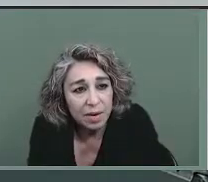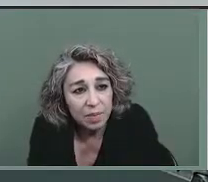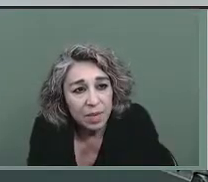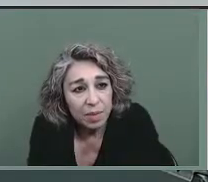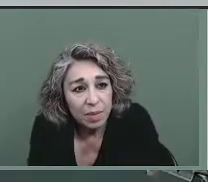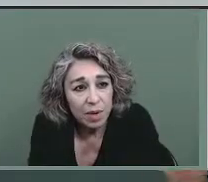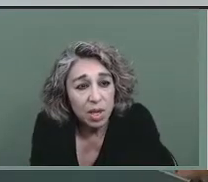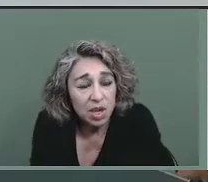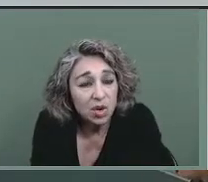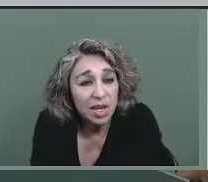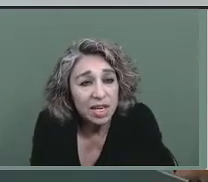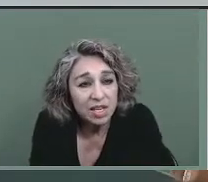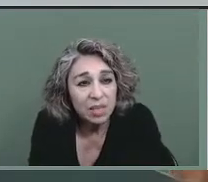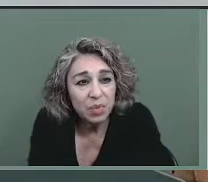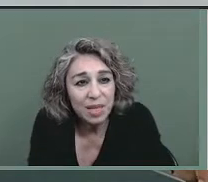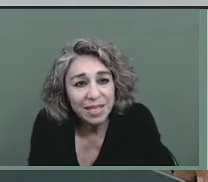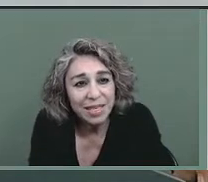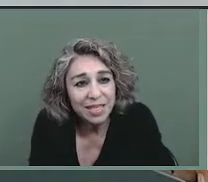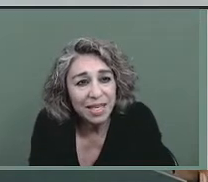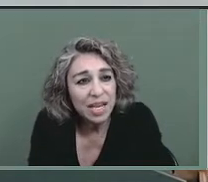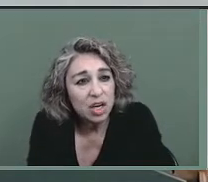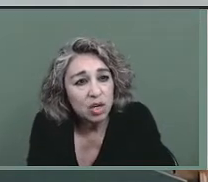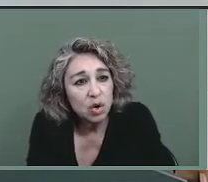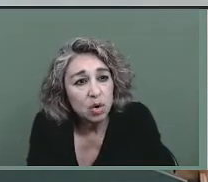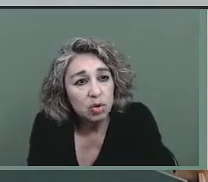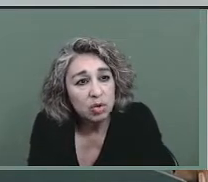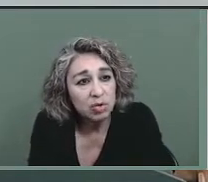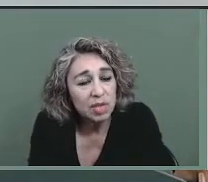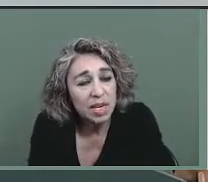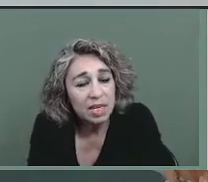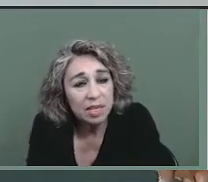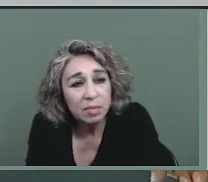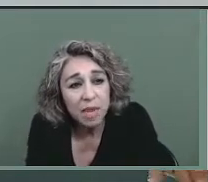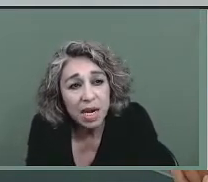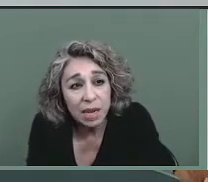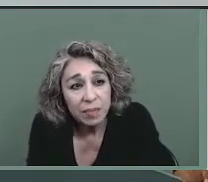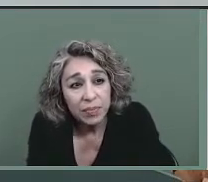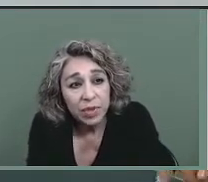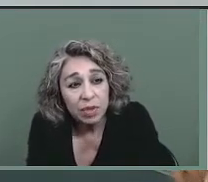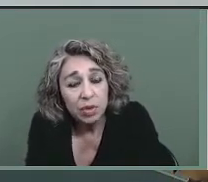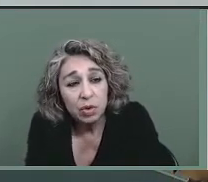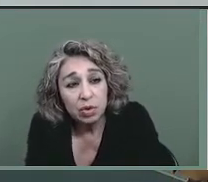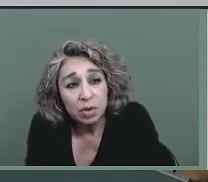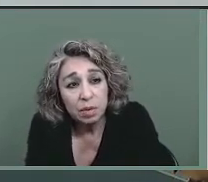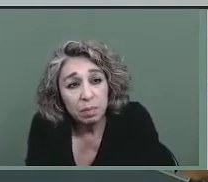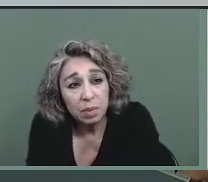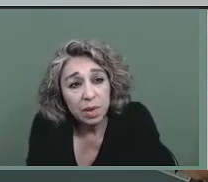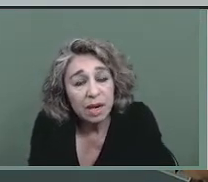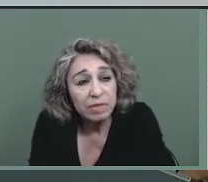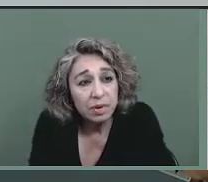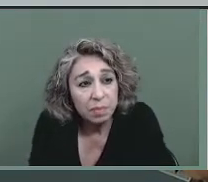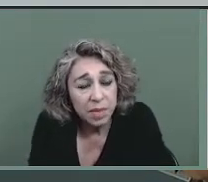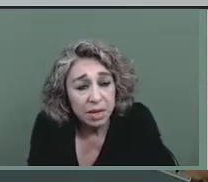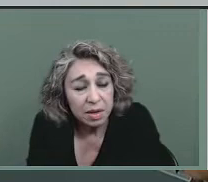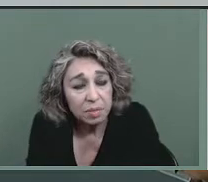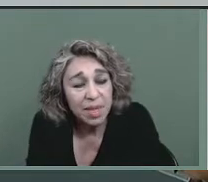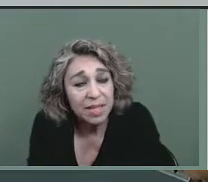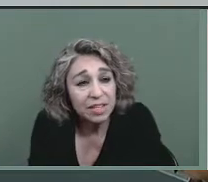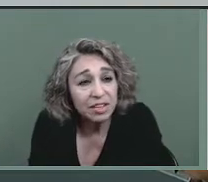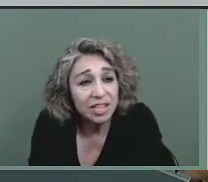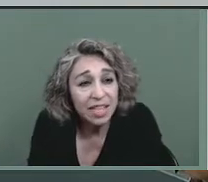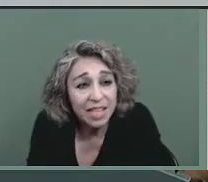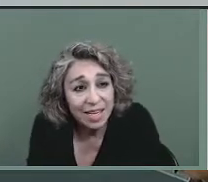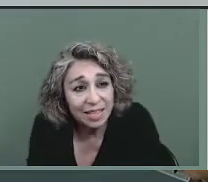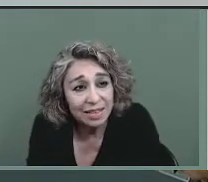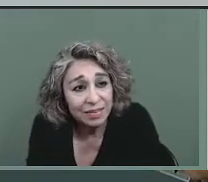win, but when you get into the presidency, don't you send us the money through the government, because